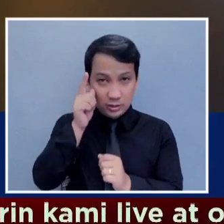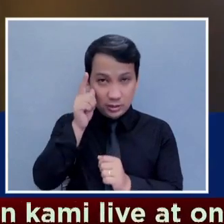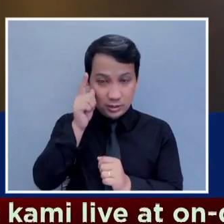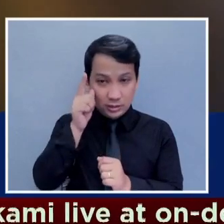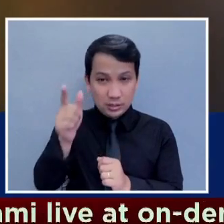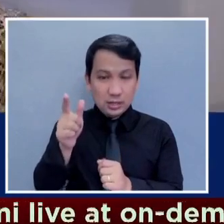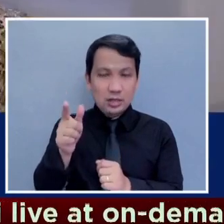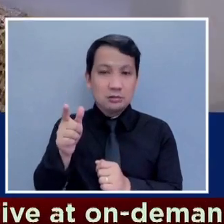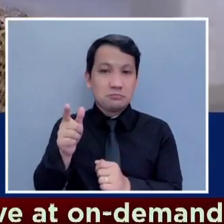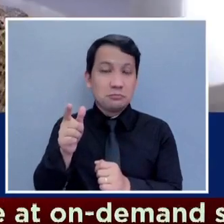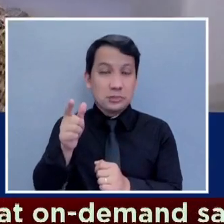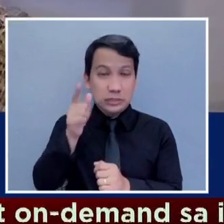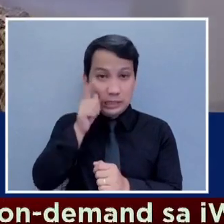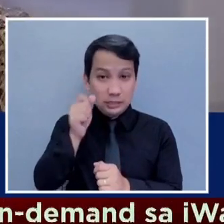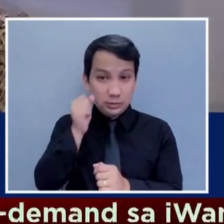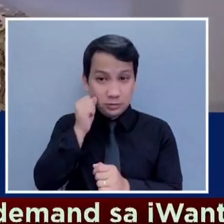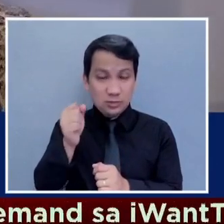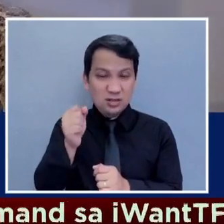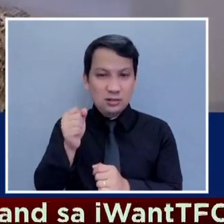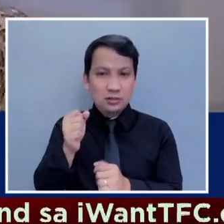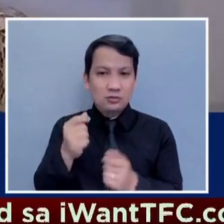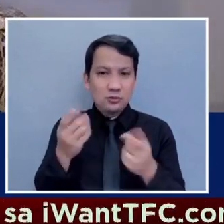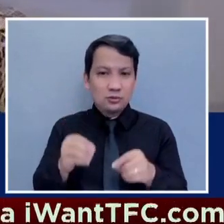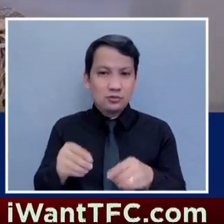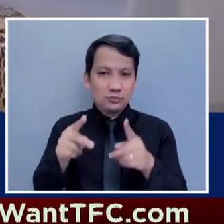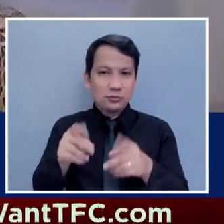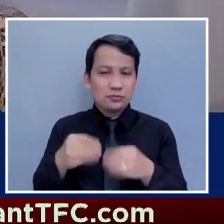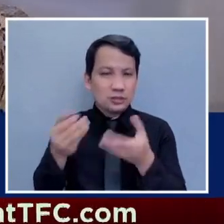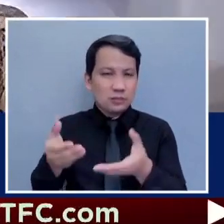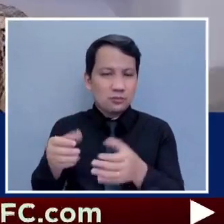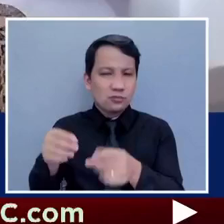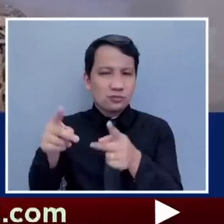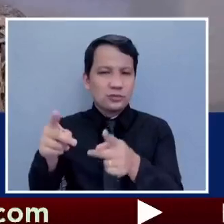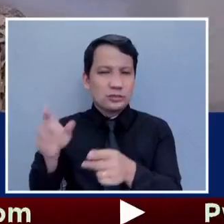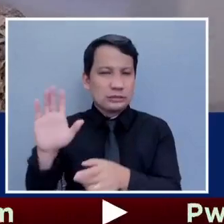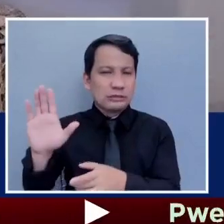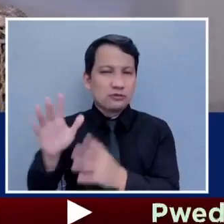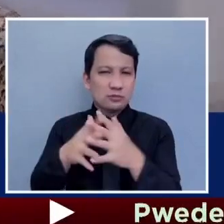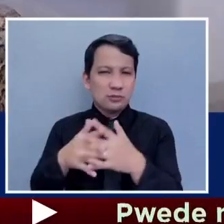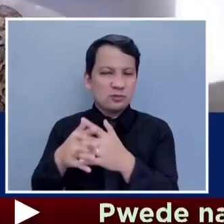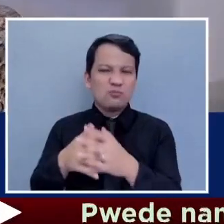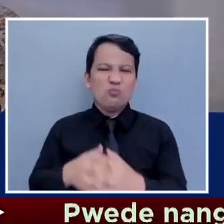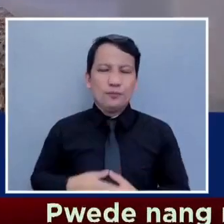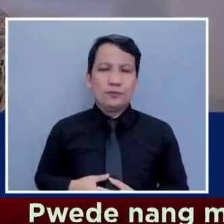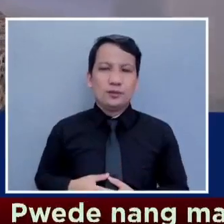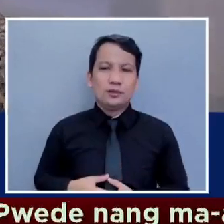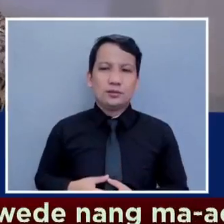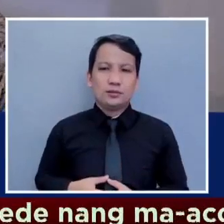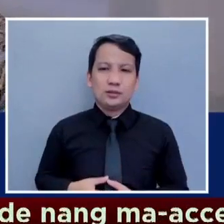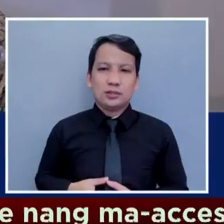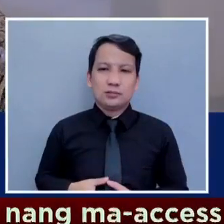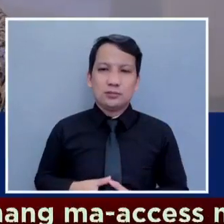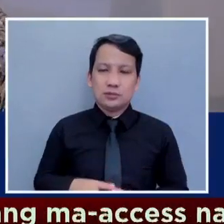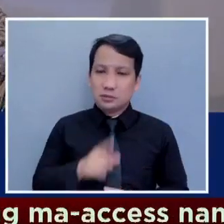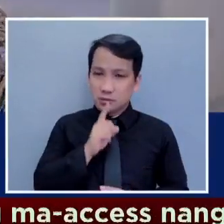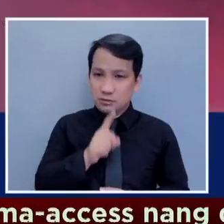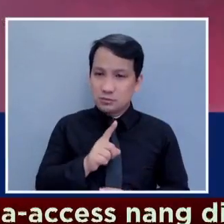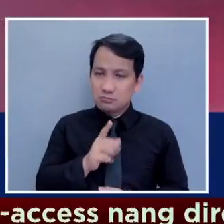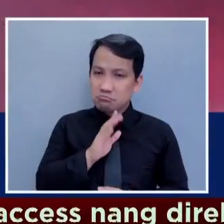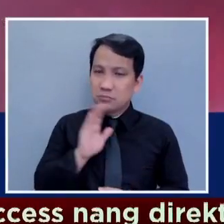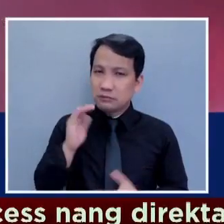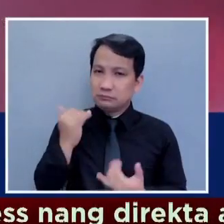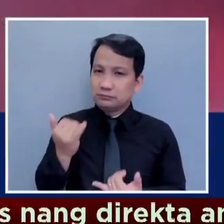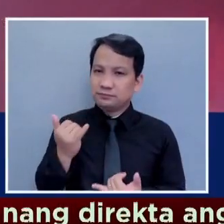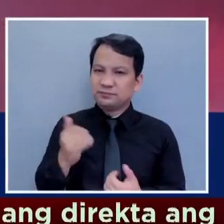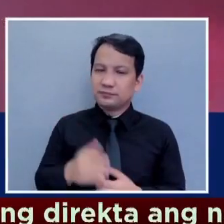it's more on the opportunities in acting. So it's been very promising. That's all I'll say for now. How